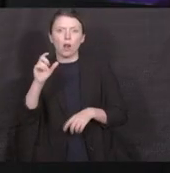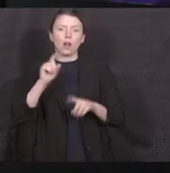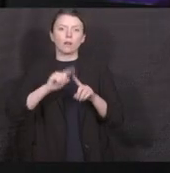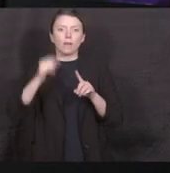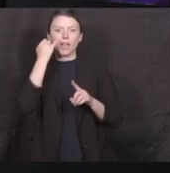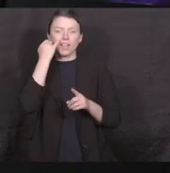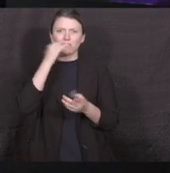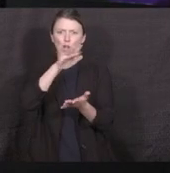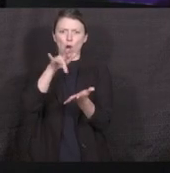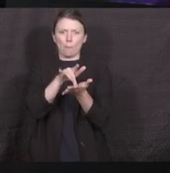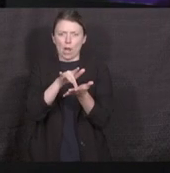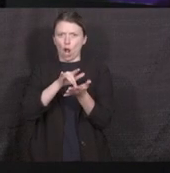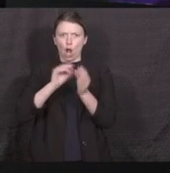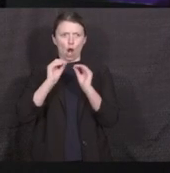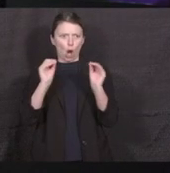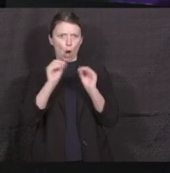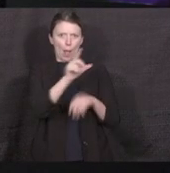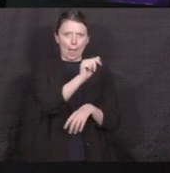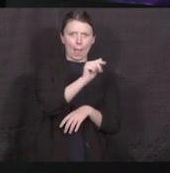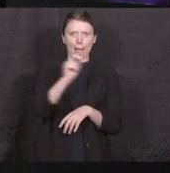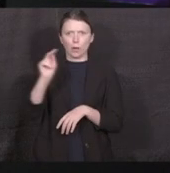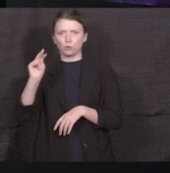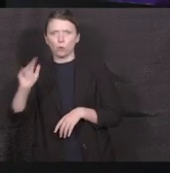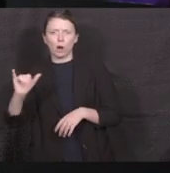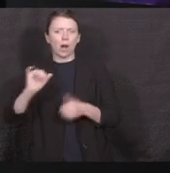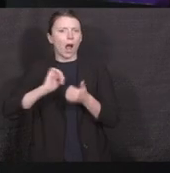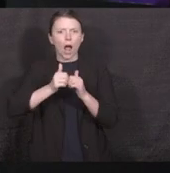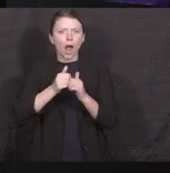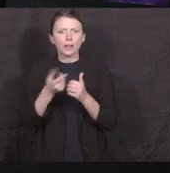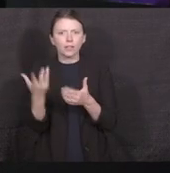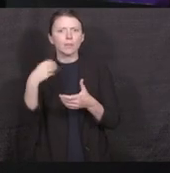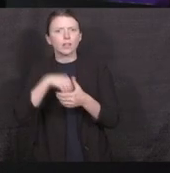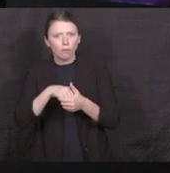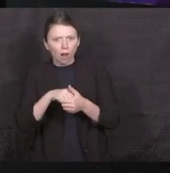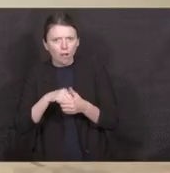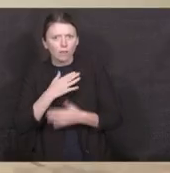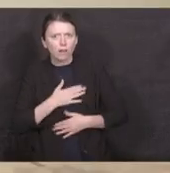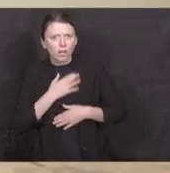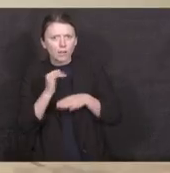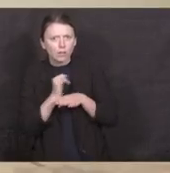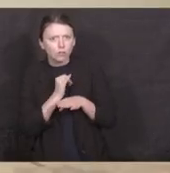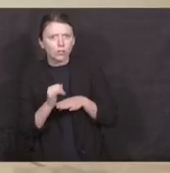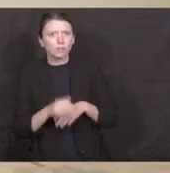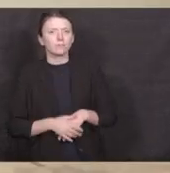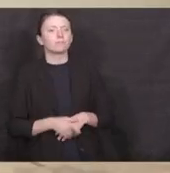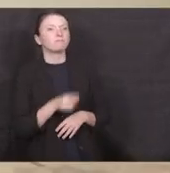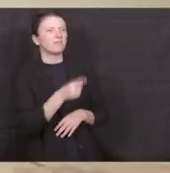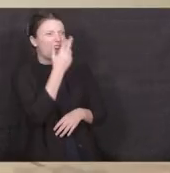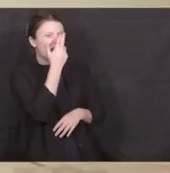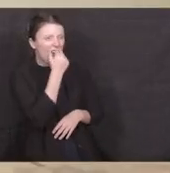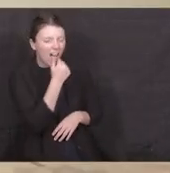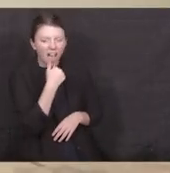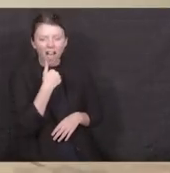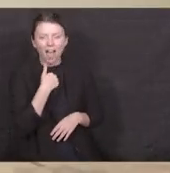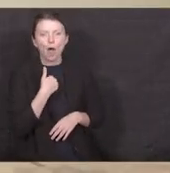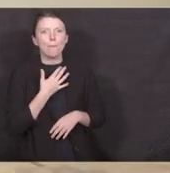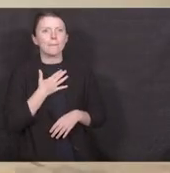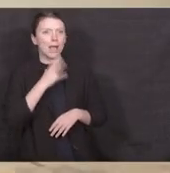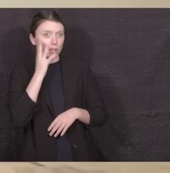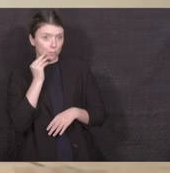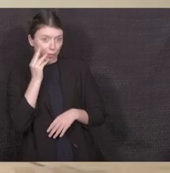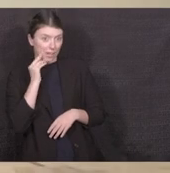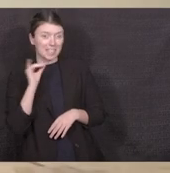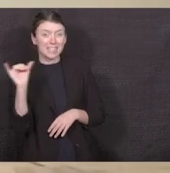can they be doing to tap in to careers in our business? Carl? Funnily enough, I was kind of in